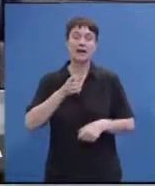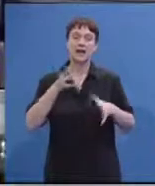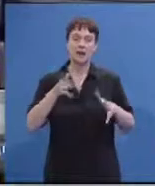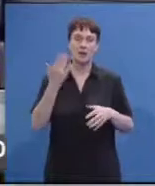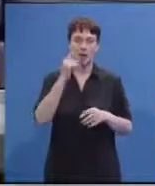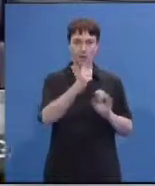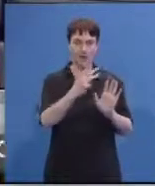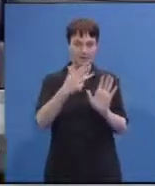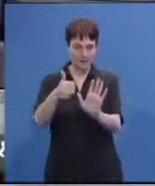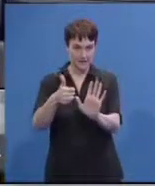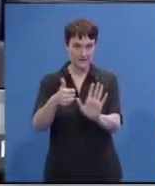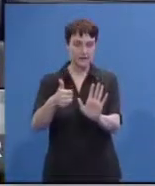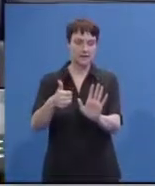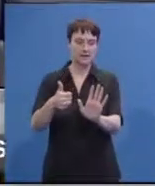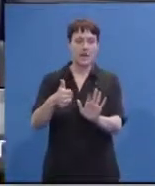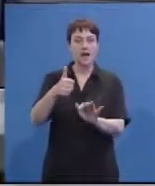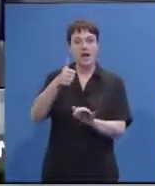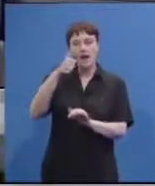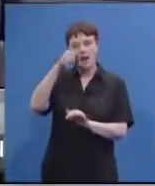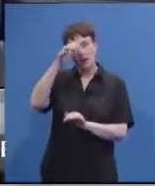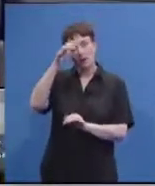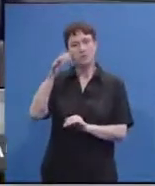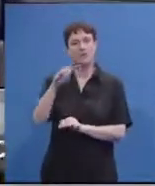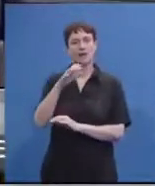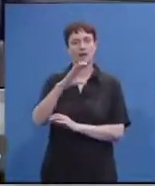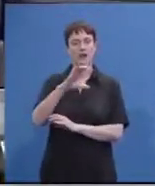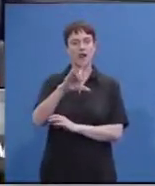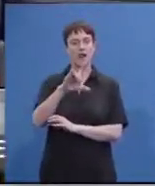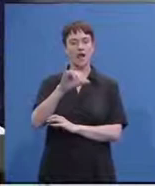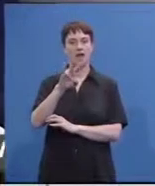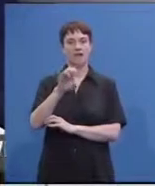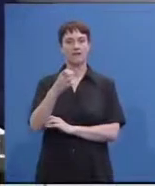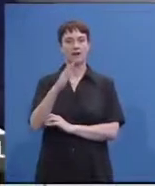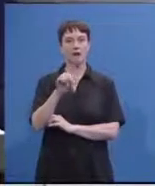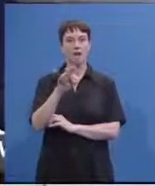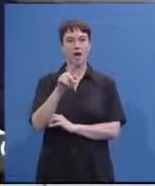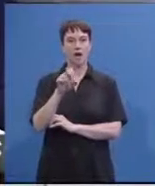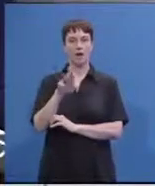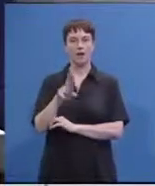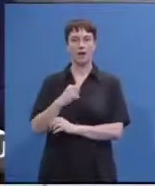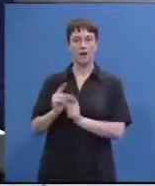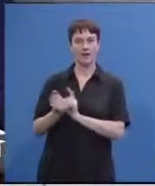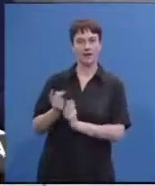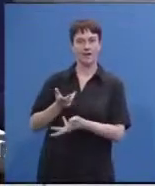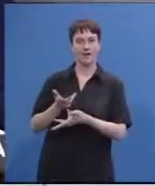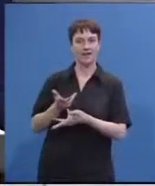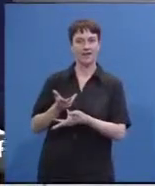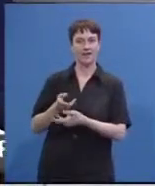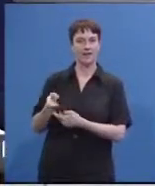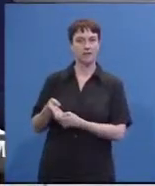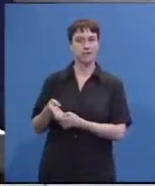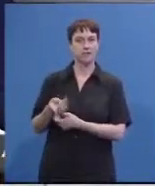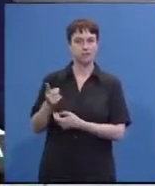I've had a conversation with the coach, Clive Barker, of that time, and in terms of being at the national team, in the